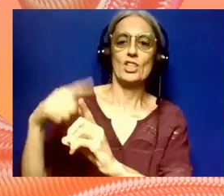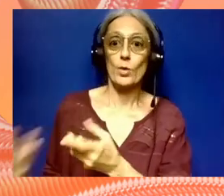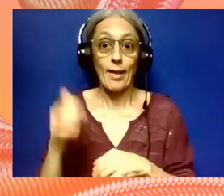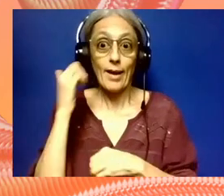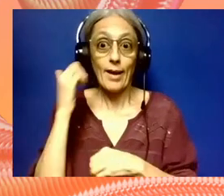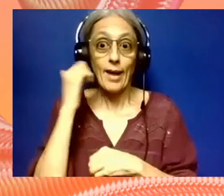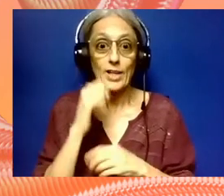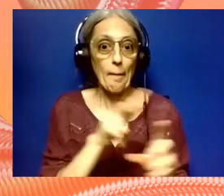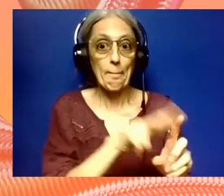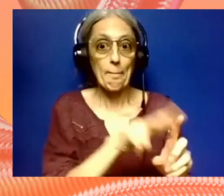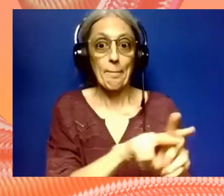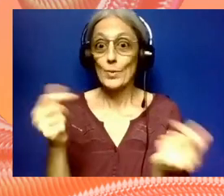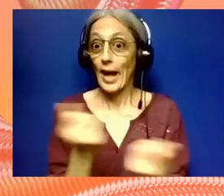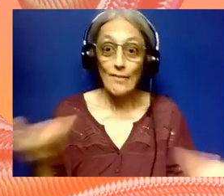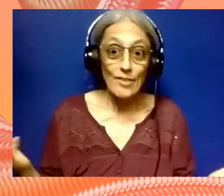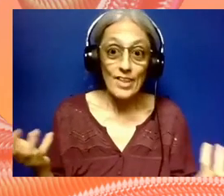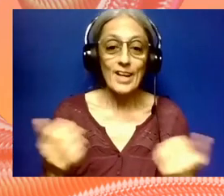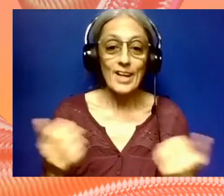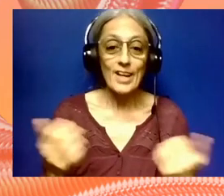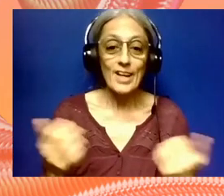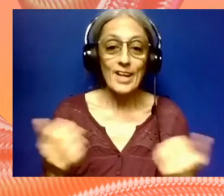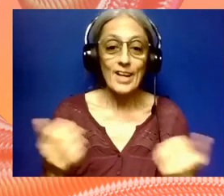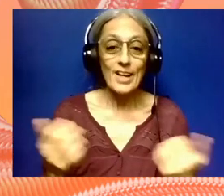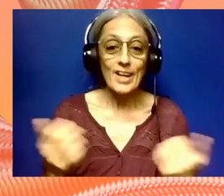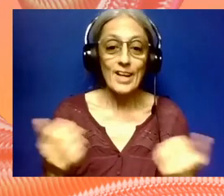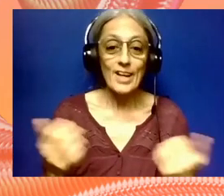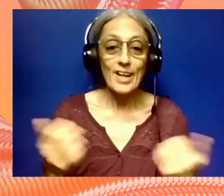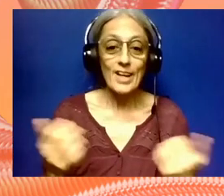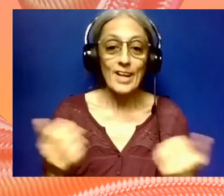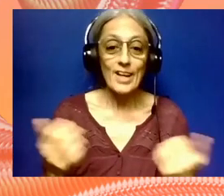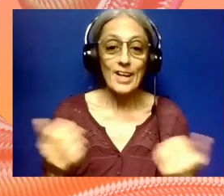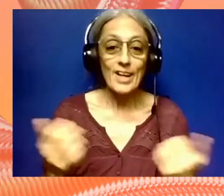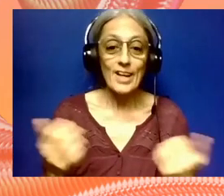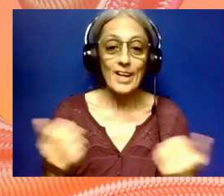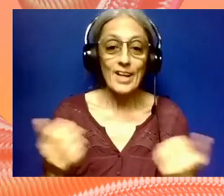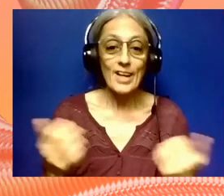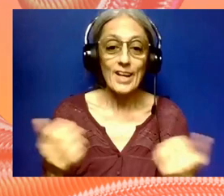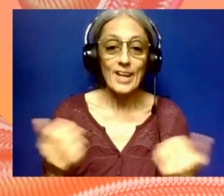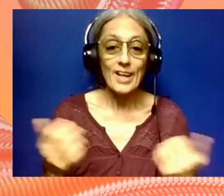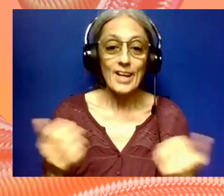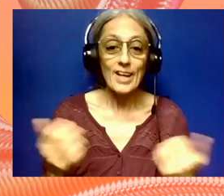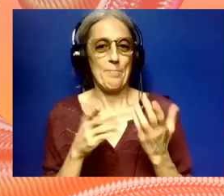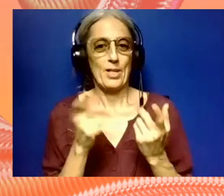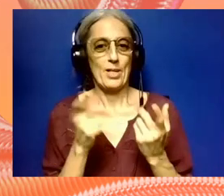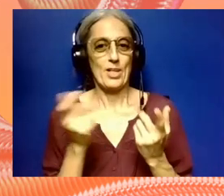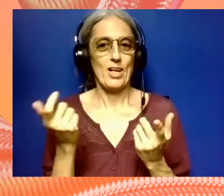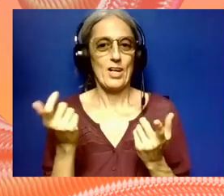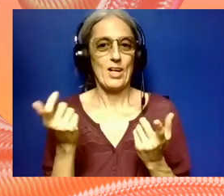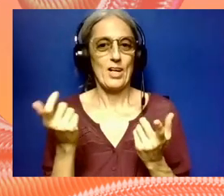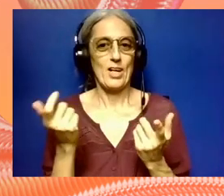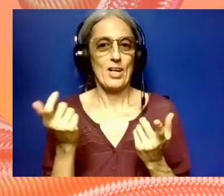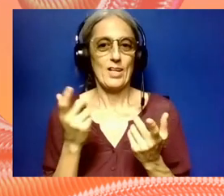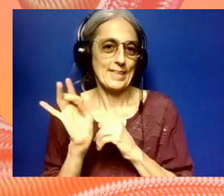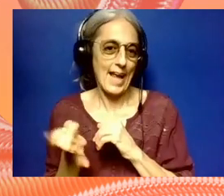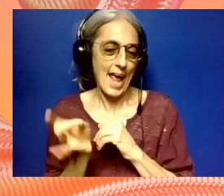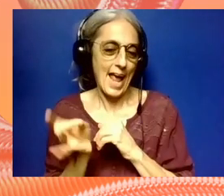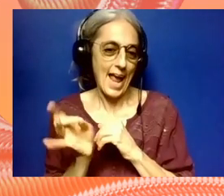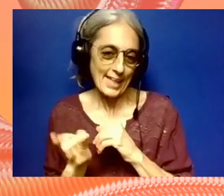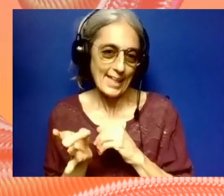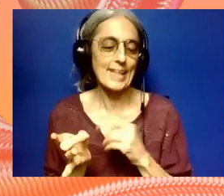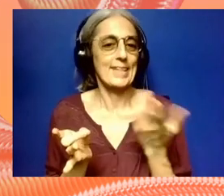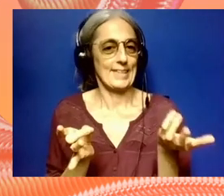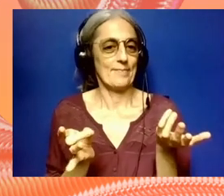I think it comes from being like an 80s baby where, you know, like all of the